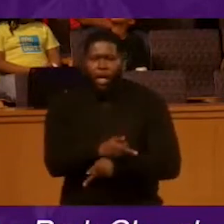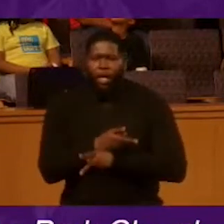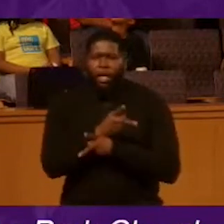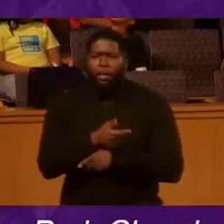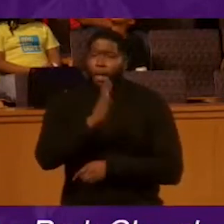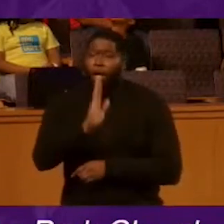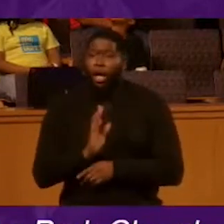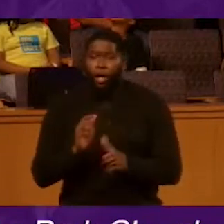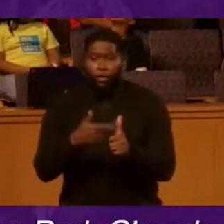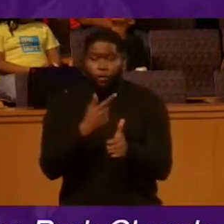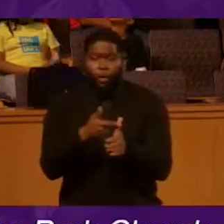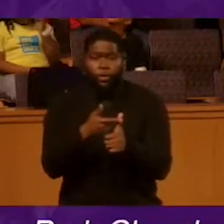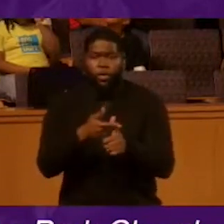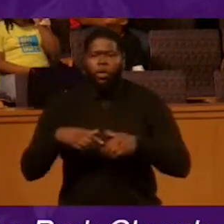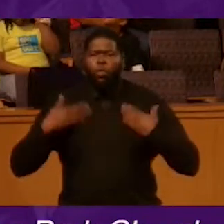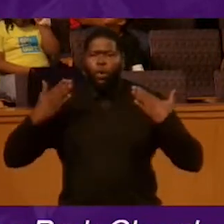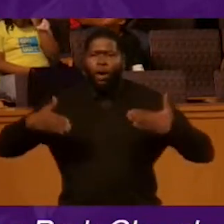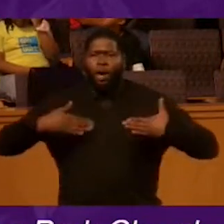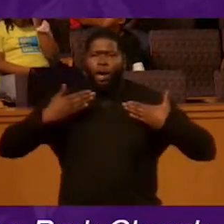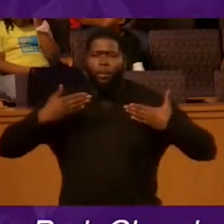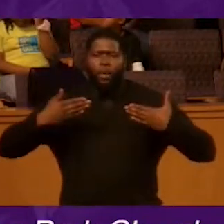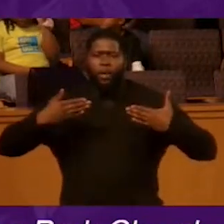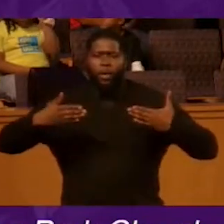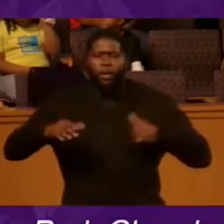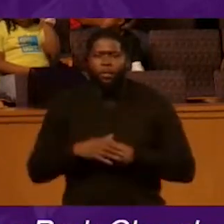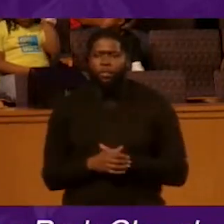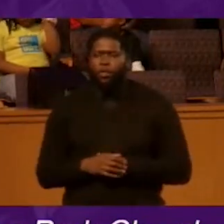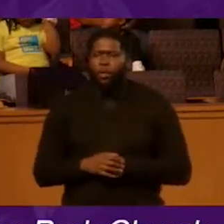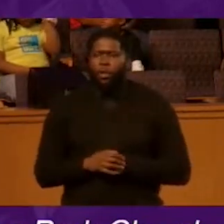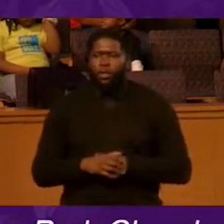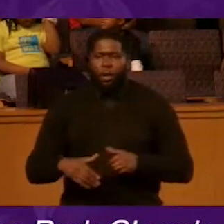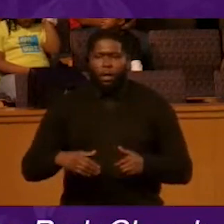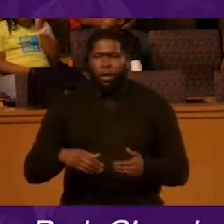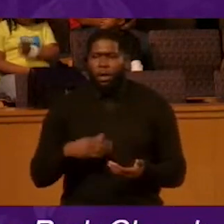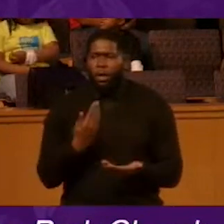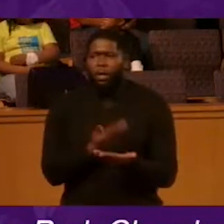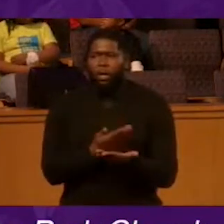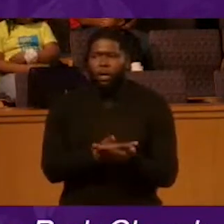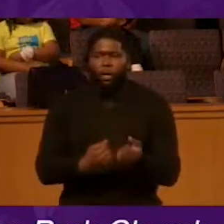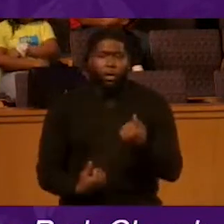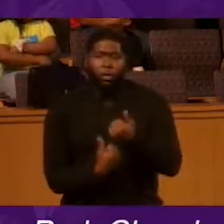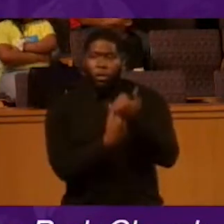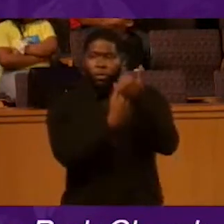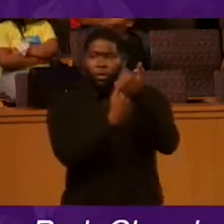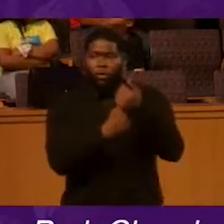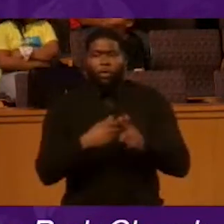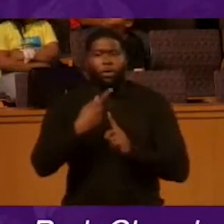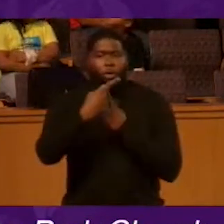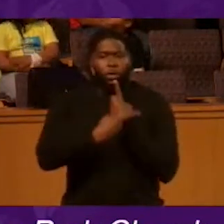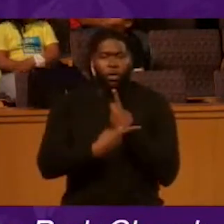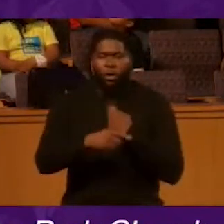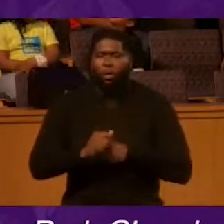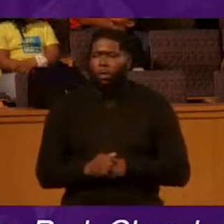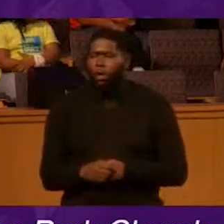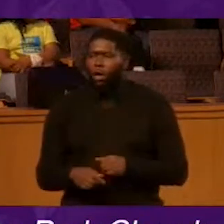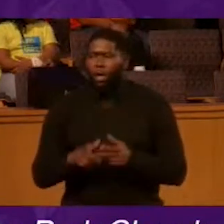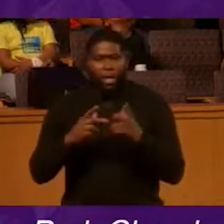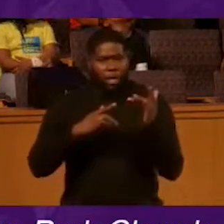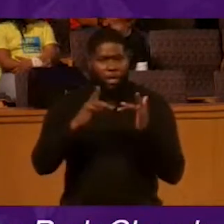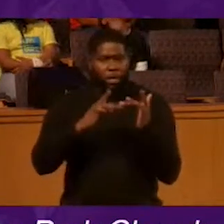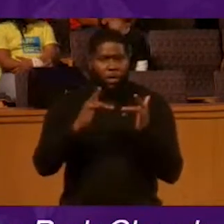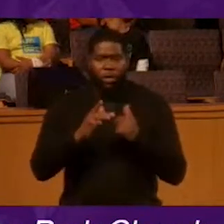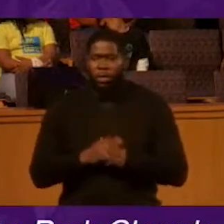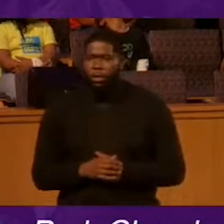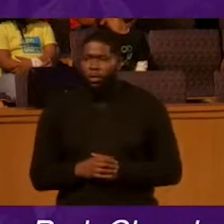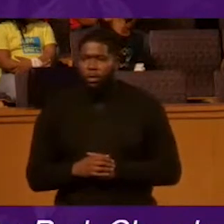are also excited because our scholarship applications are now online at our website, and we want you to